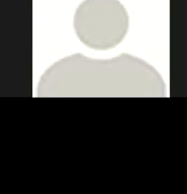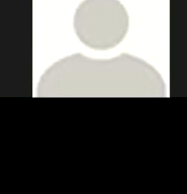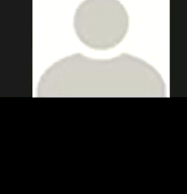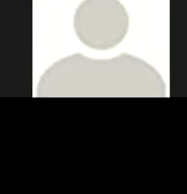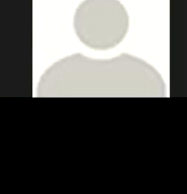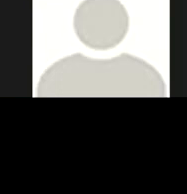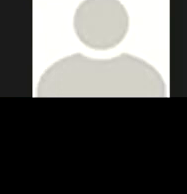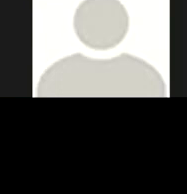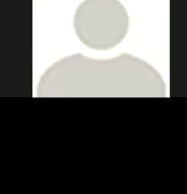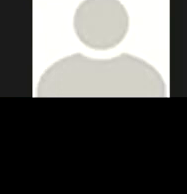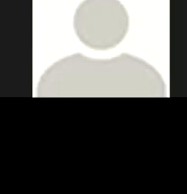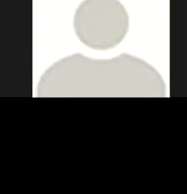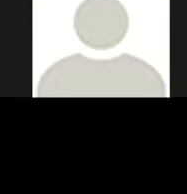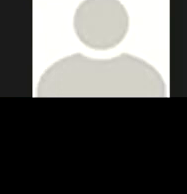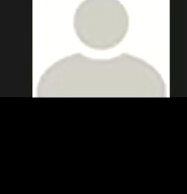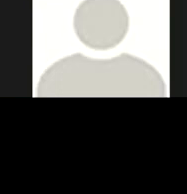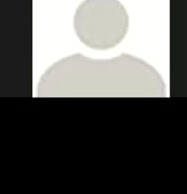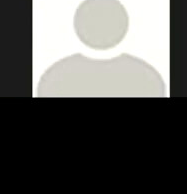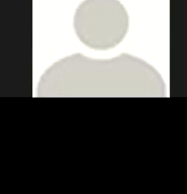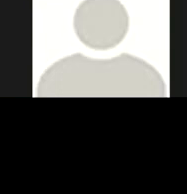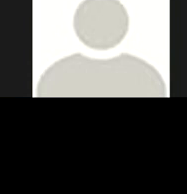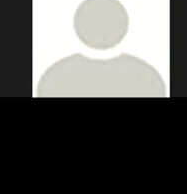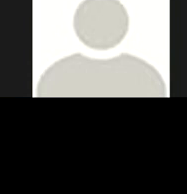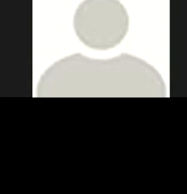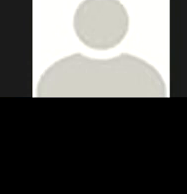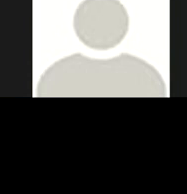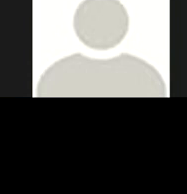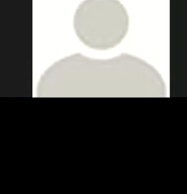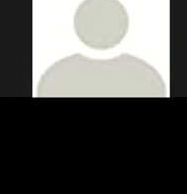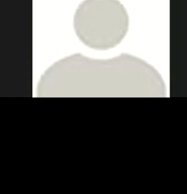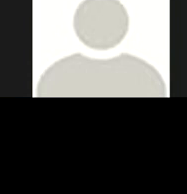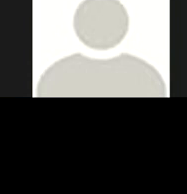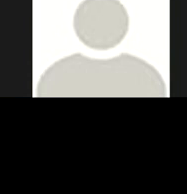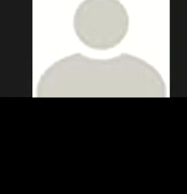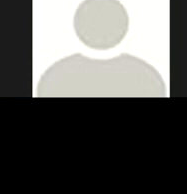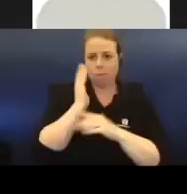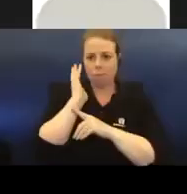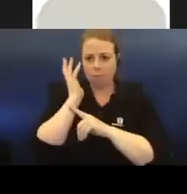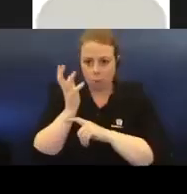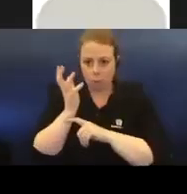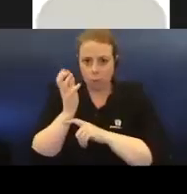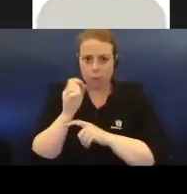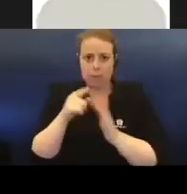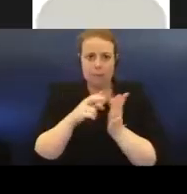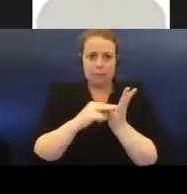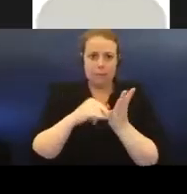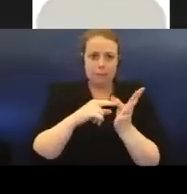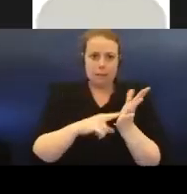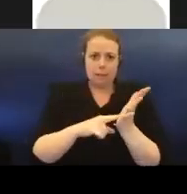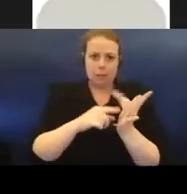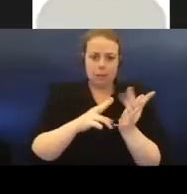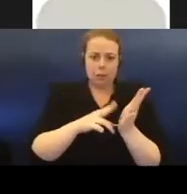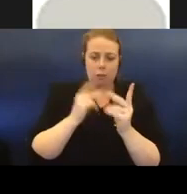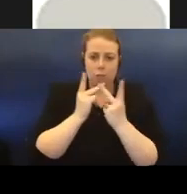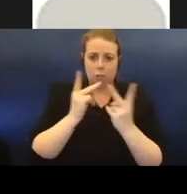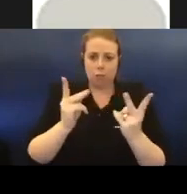These are more stills from the film. And this installation view, this installation view at the Blindside Gallery, complete with the